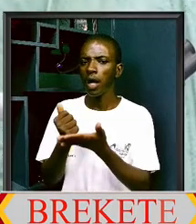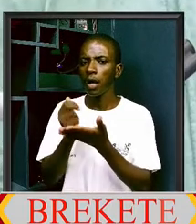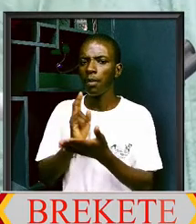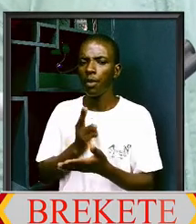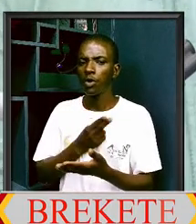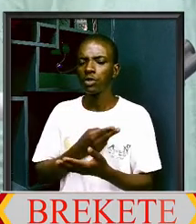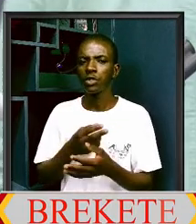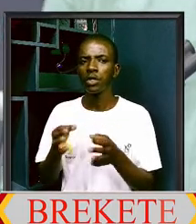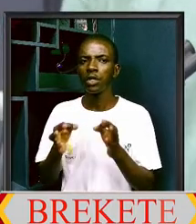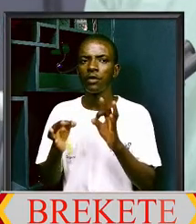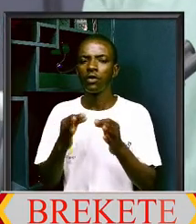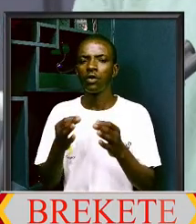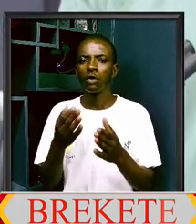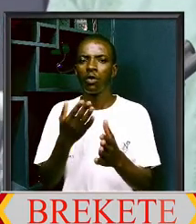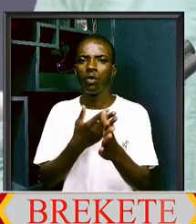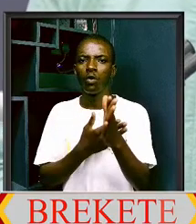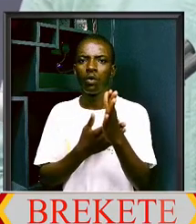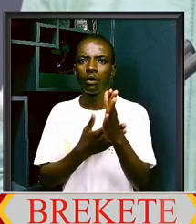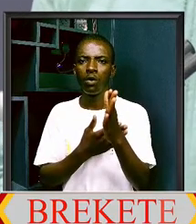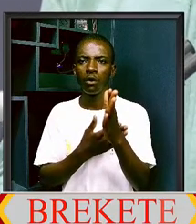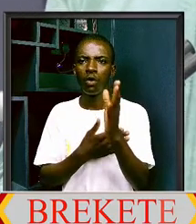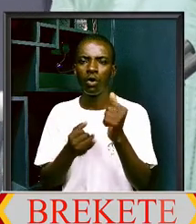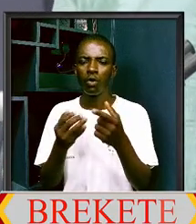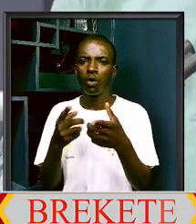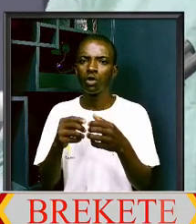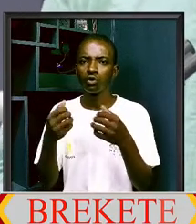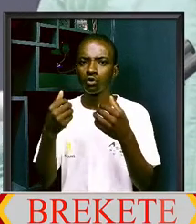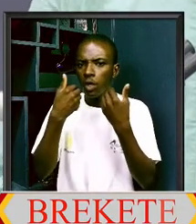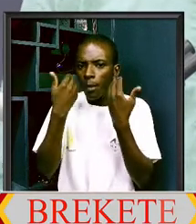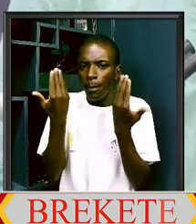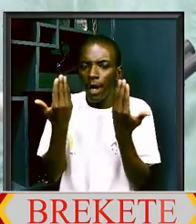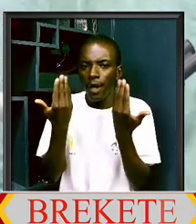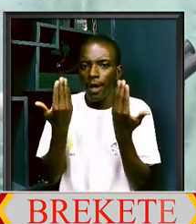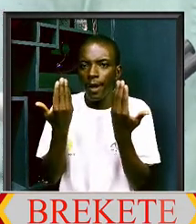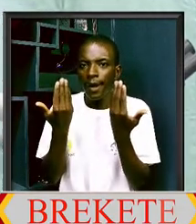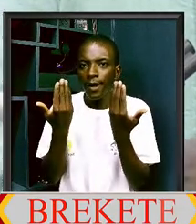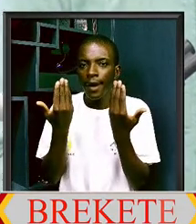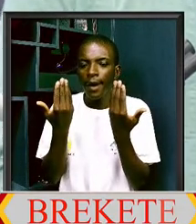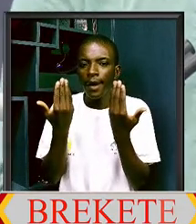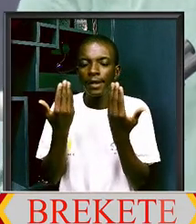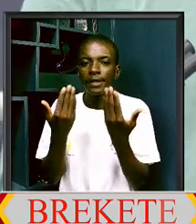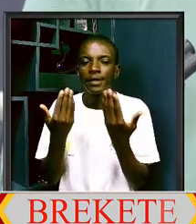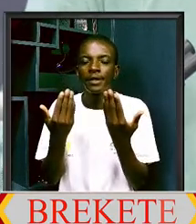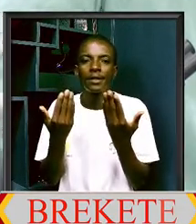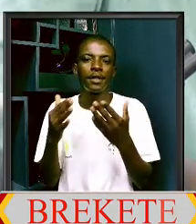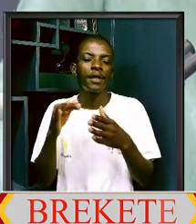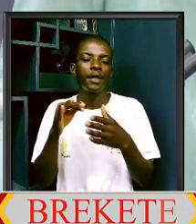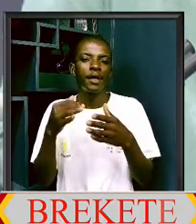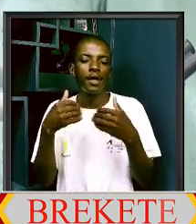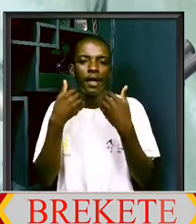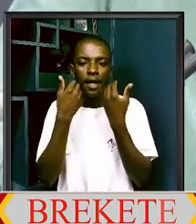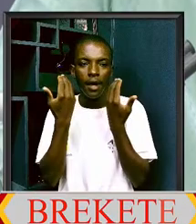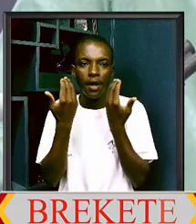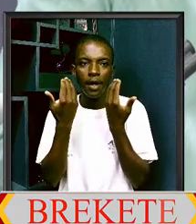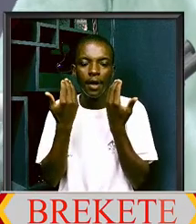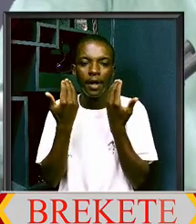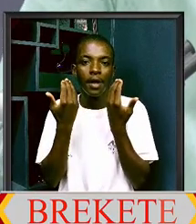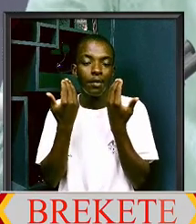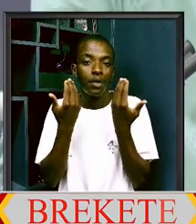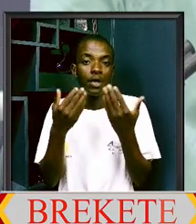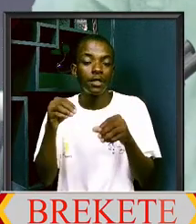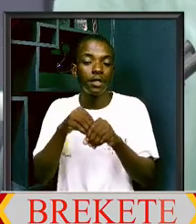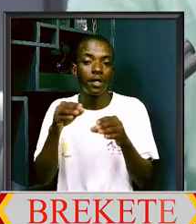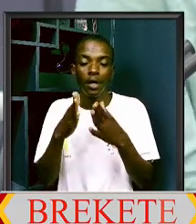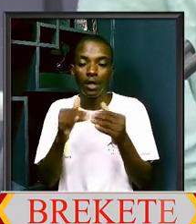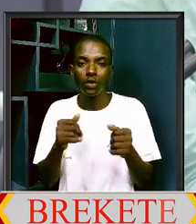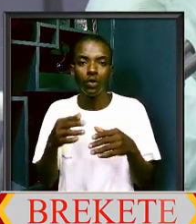us if God want disgrace hypocrite he go disgrace inside out he go wear he the